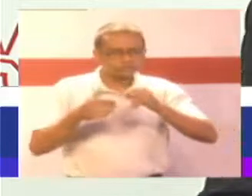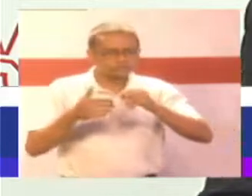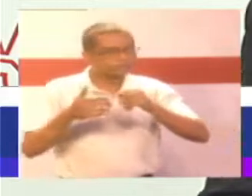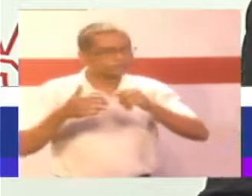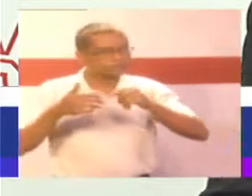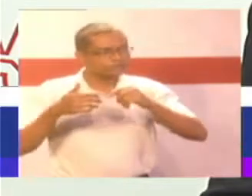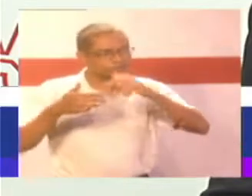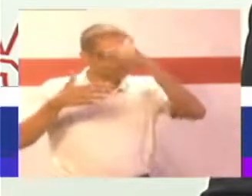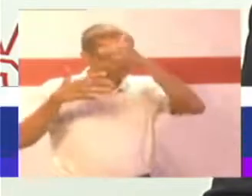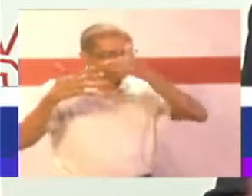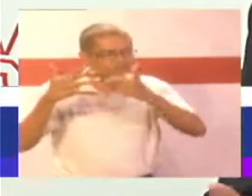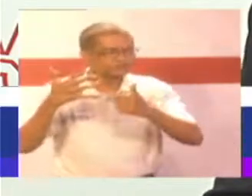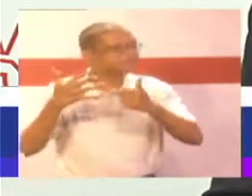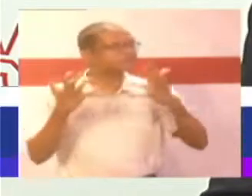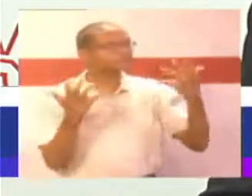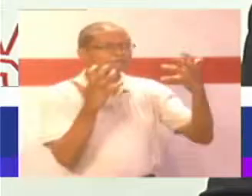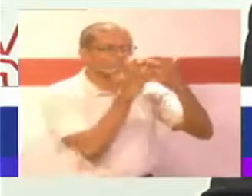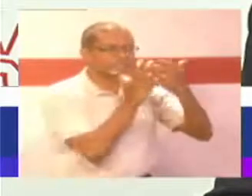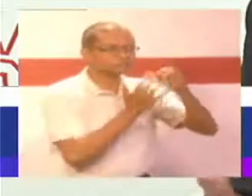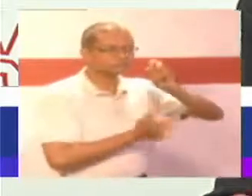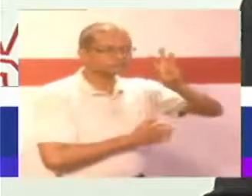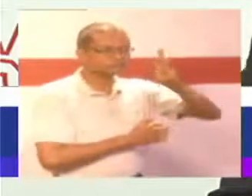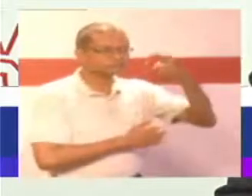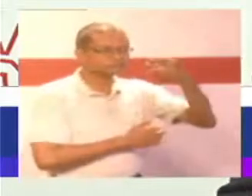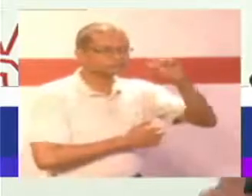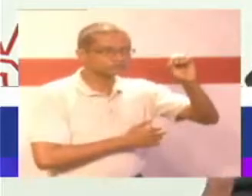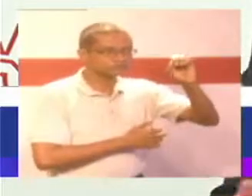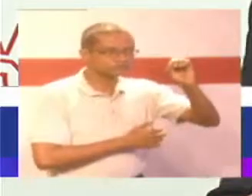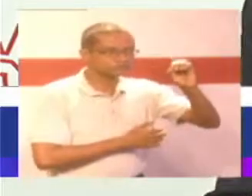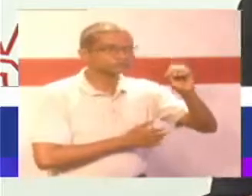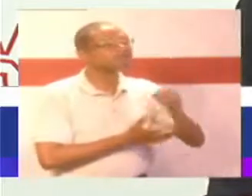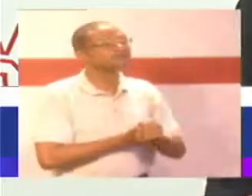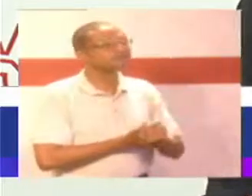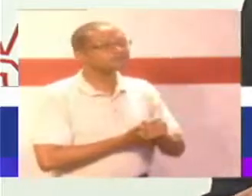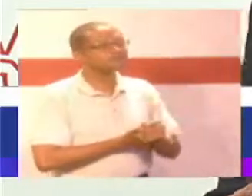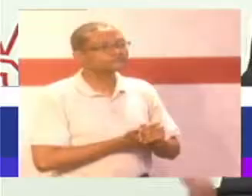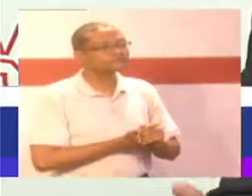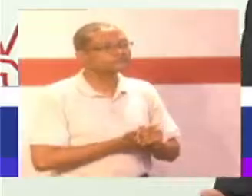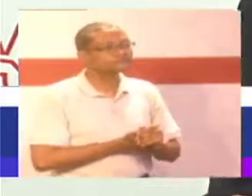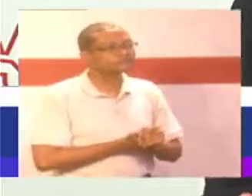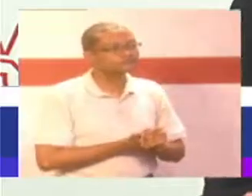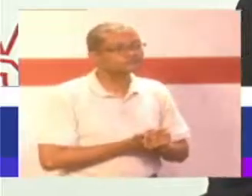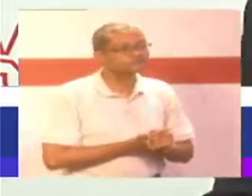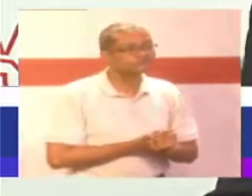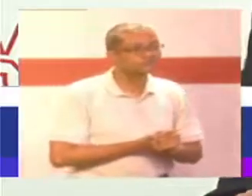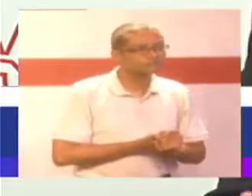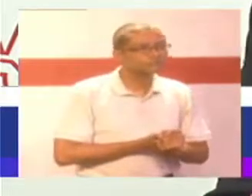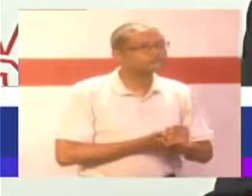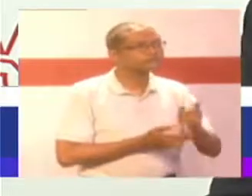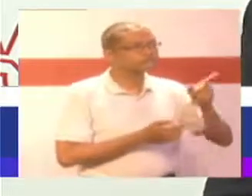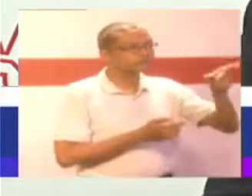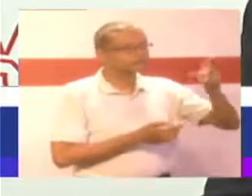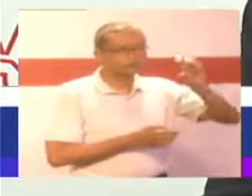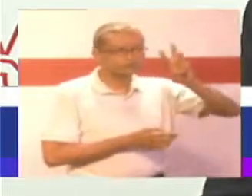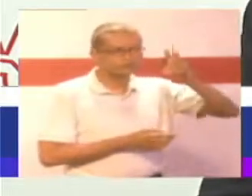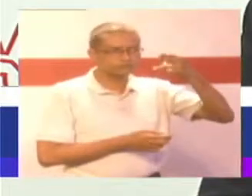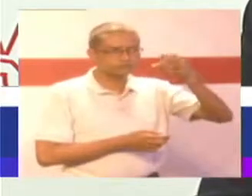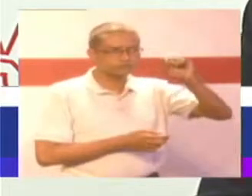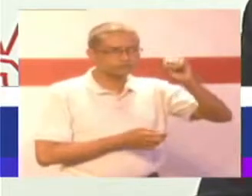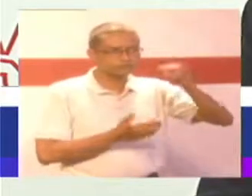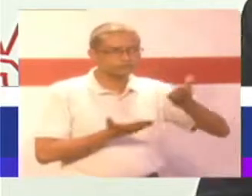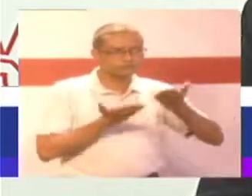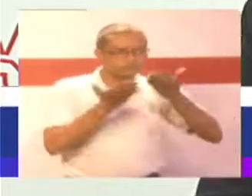Health Organization guidelines. And these are devised and formulated, adopted and adapted, as we would say, by